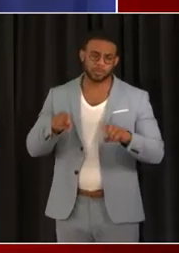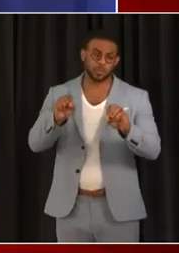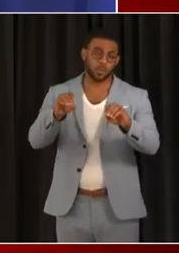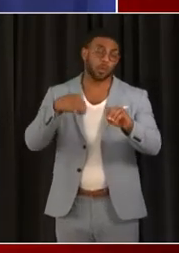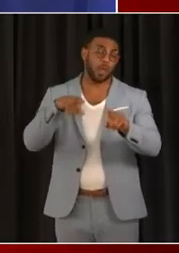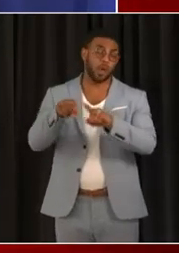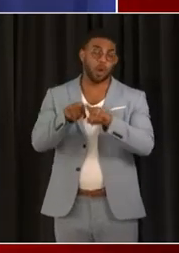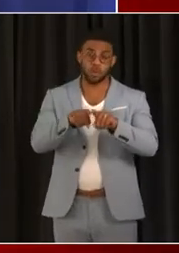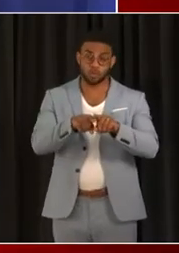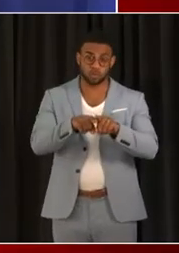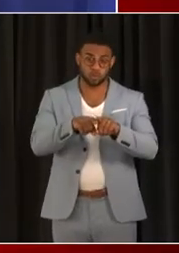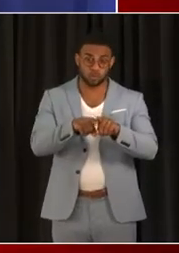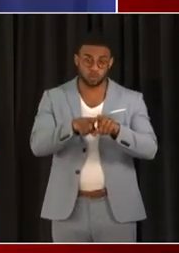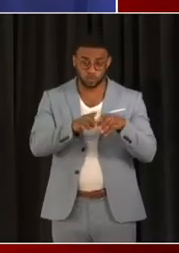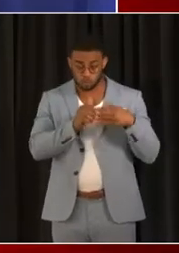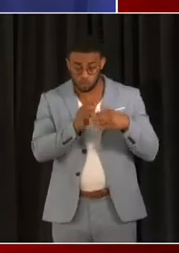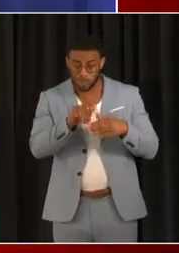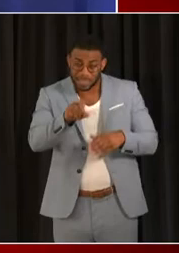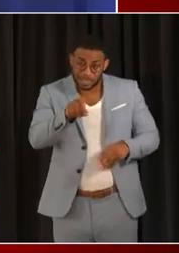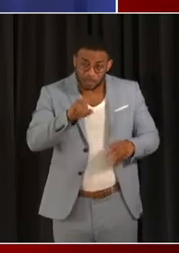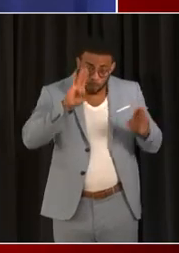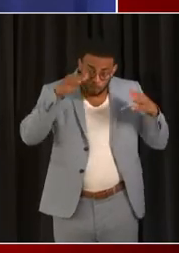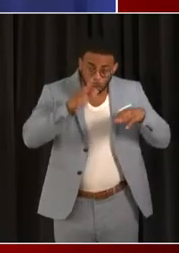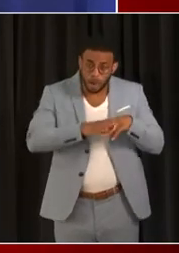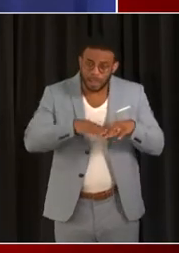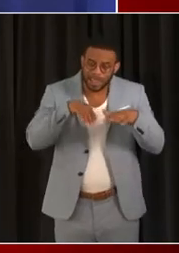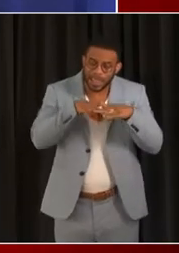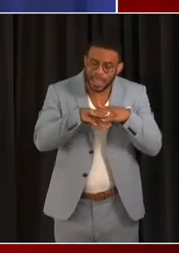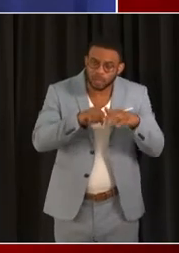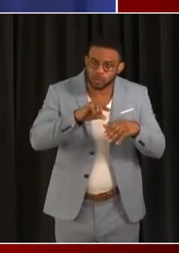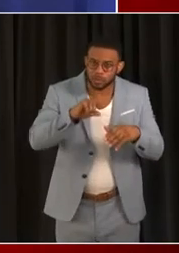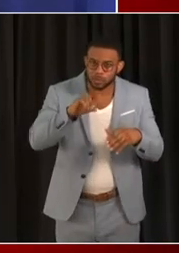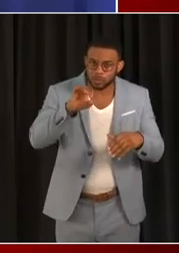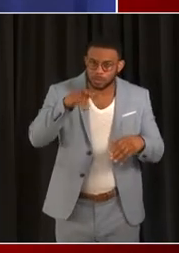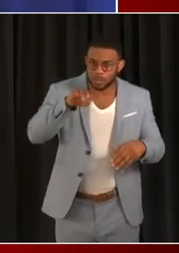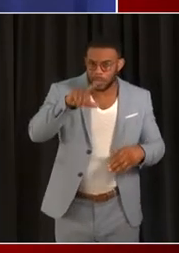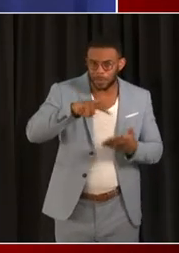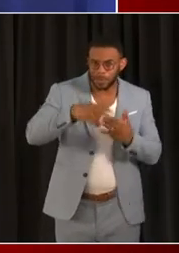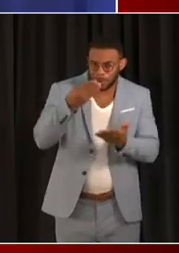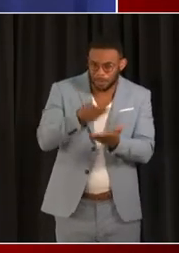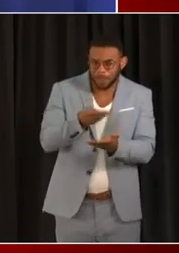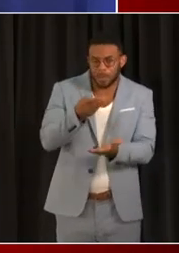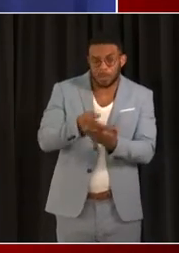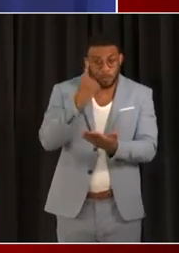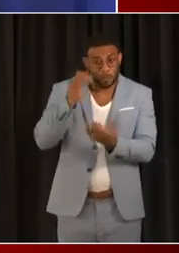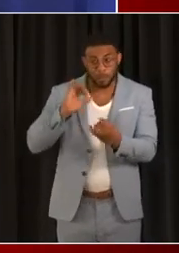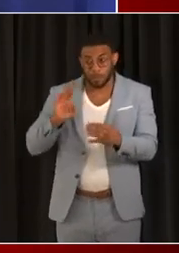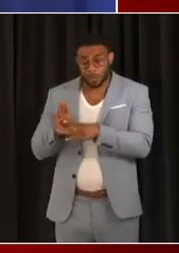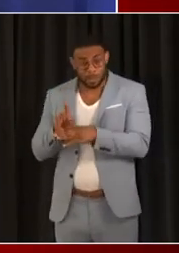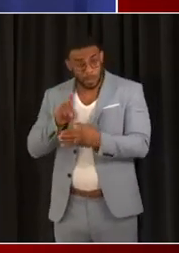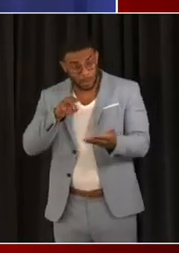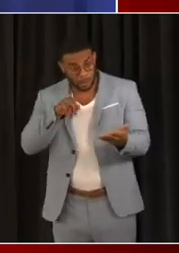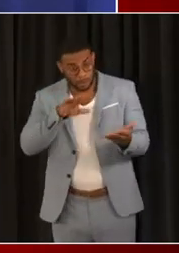that. We also are driven by the need to focus on the access to capital issue. which for many of our businesses, and Dr. Perry spoke to